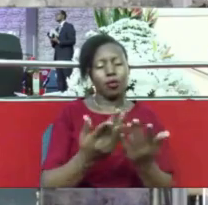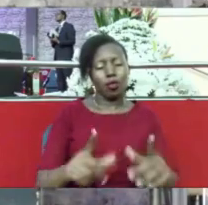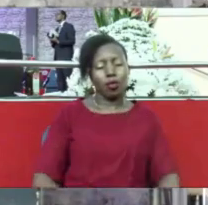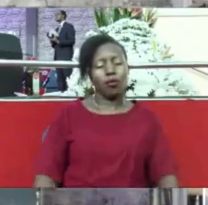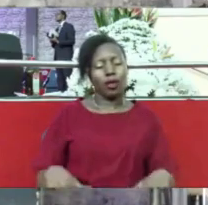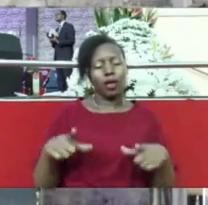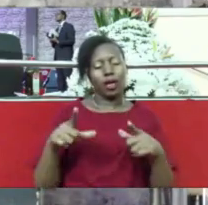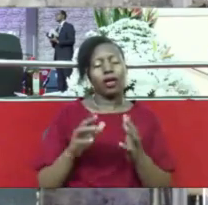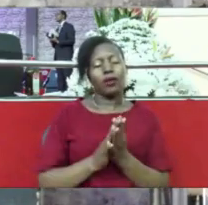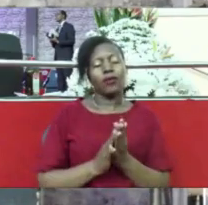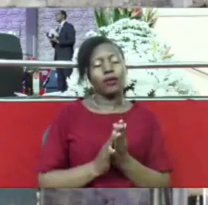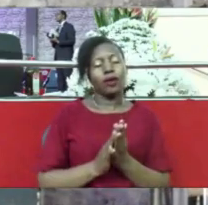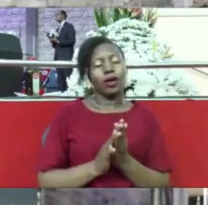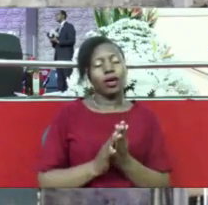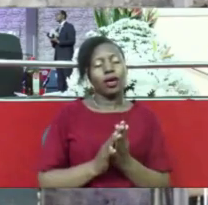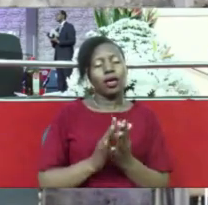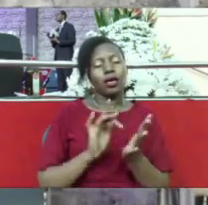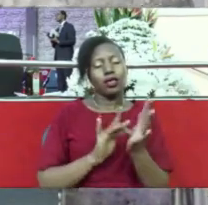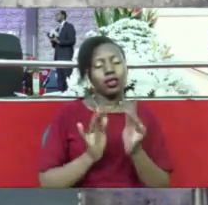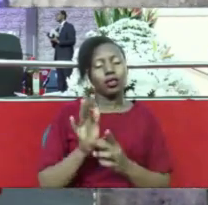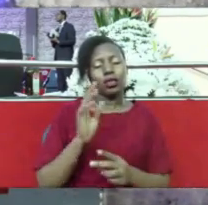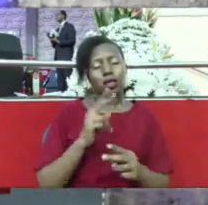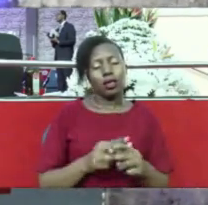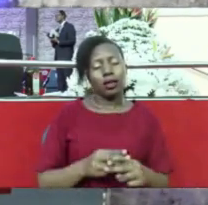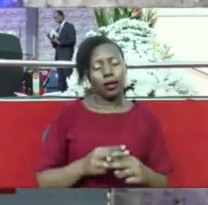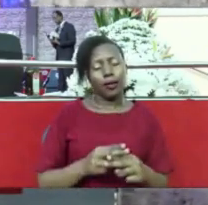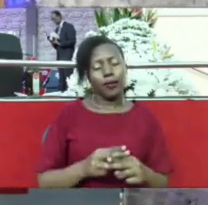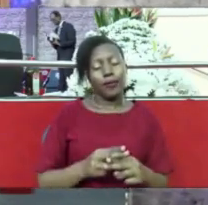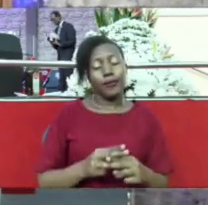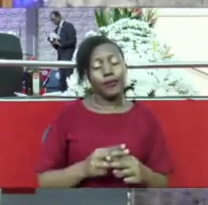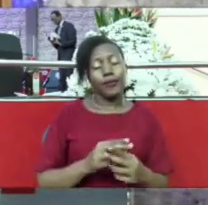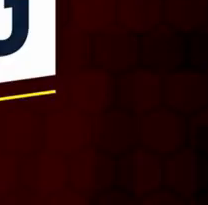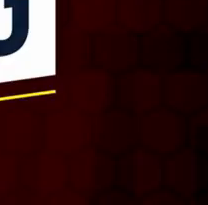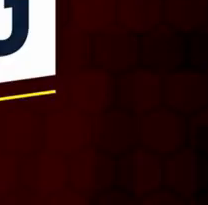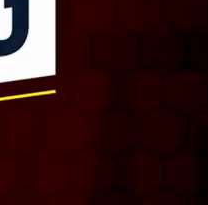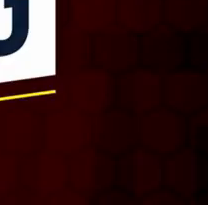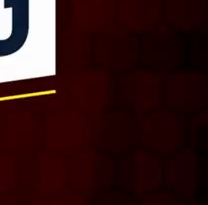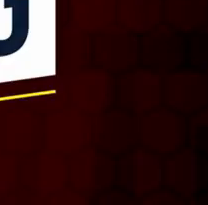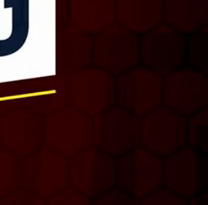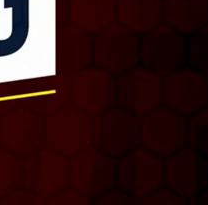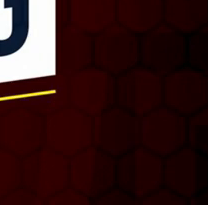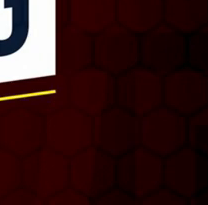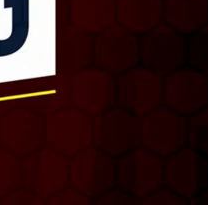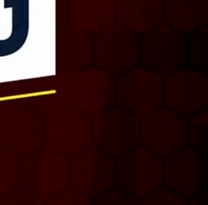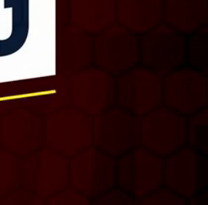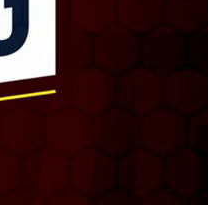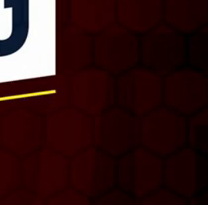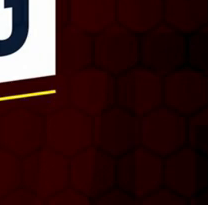kitabu cha uzima. In the name of Jesus we pray. Kwa jina la Yesu tunaomba. Amen and amen.